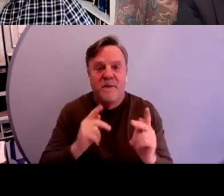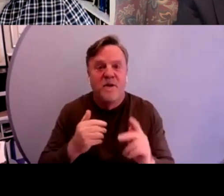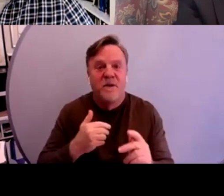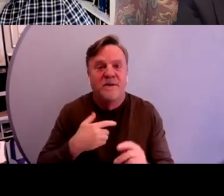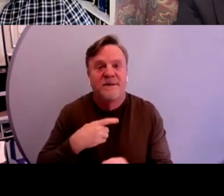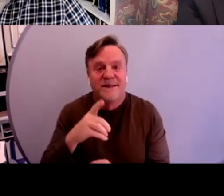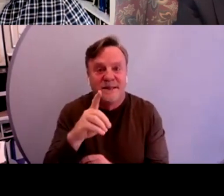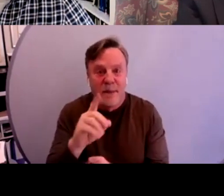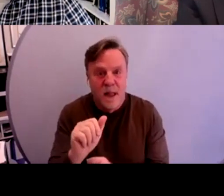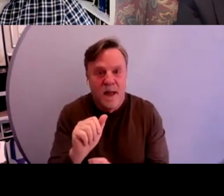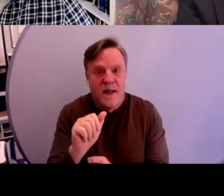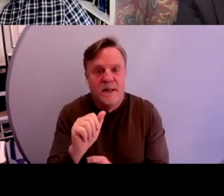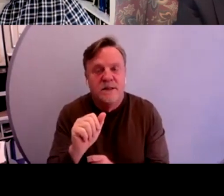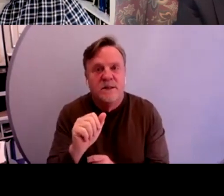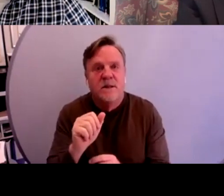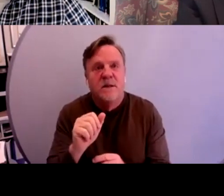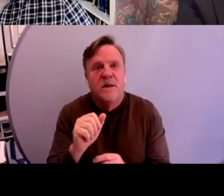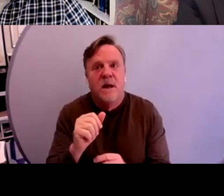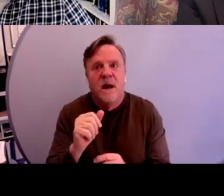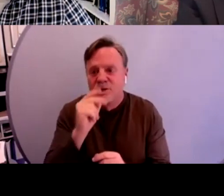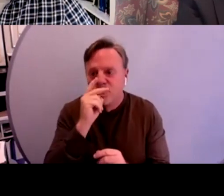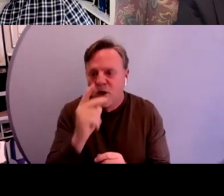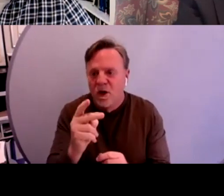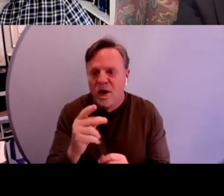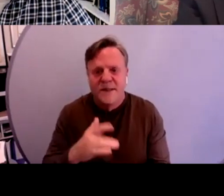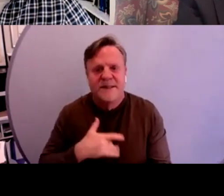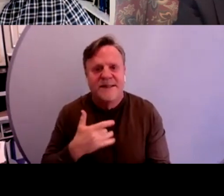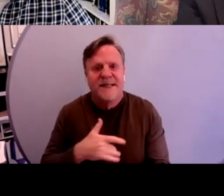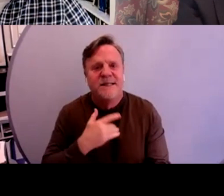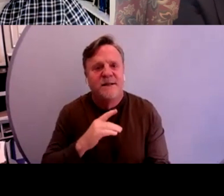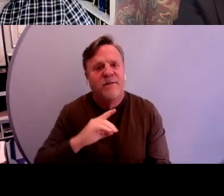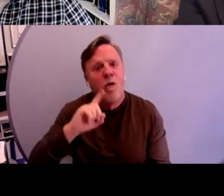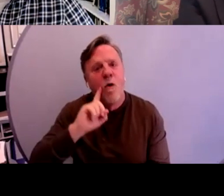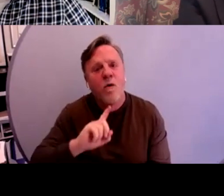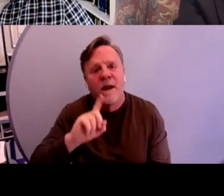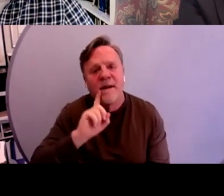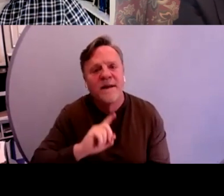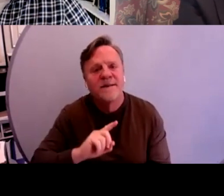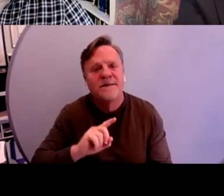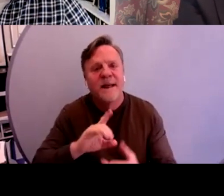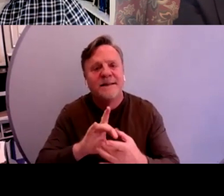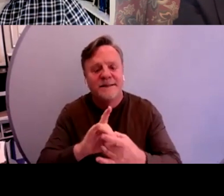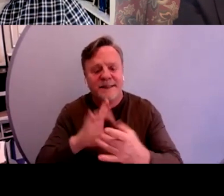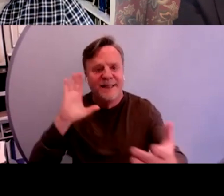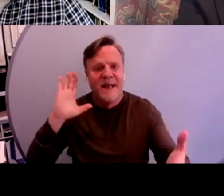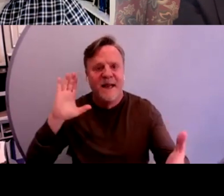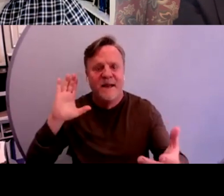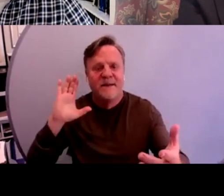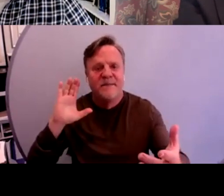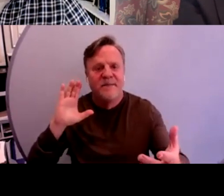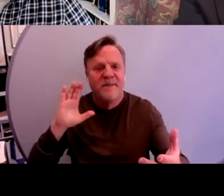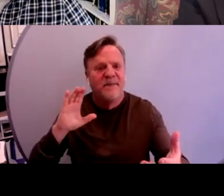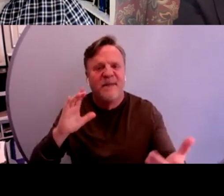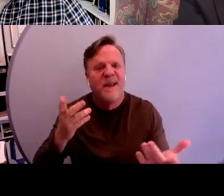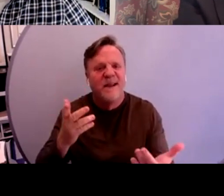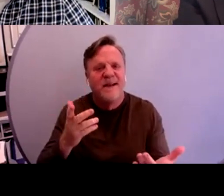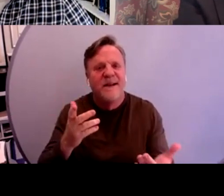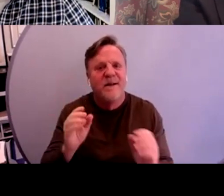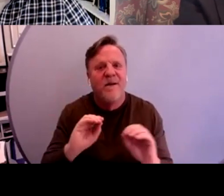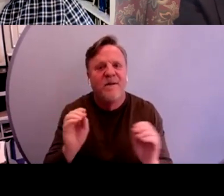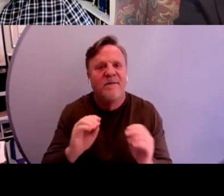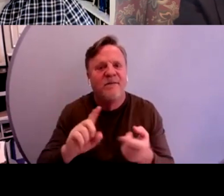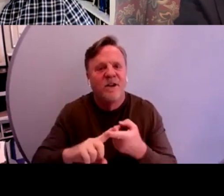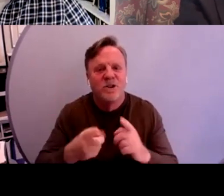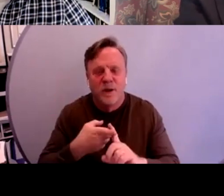disabilities was a sense of loneliness and disconnection and lack of friendship